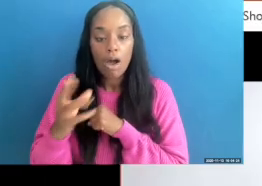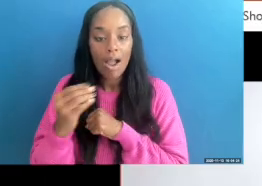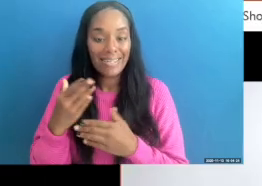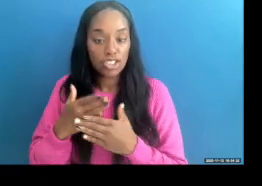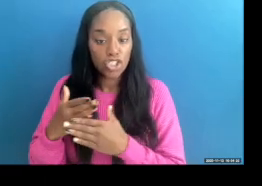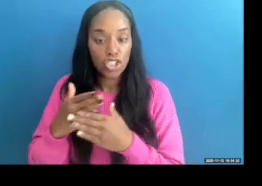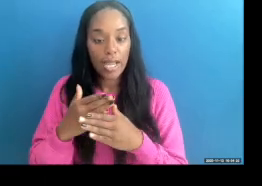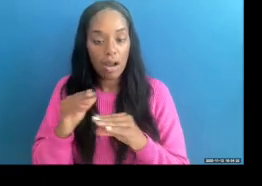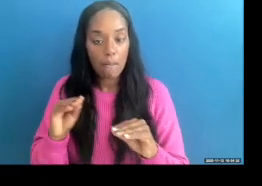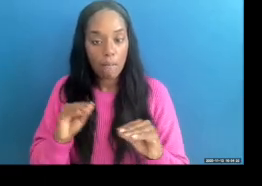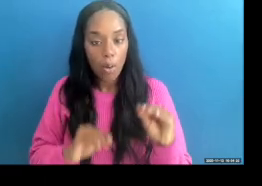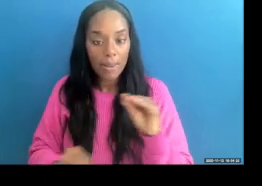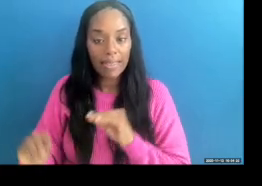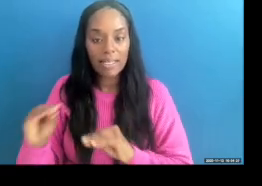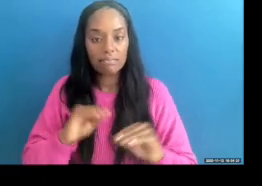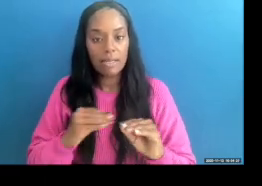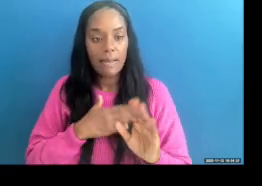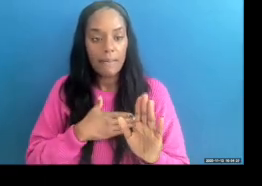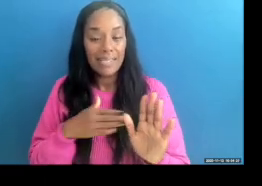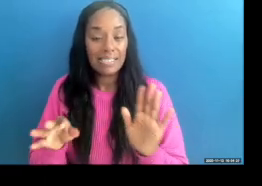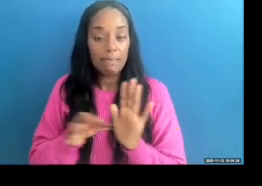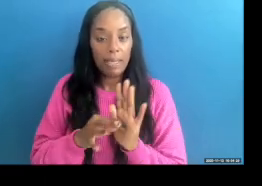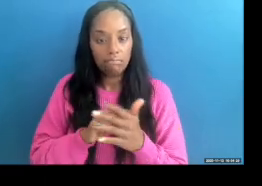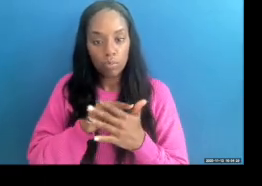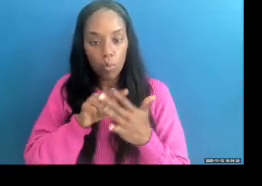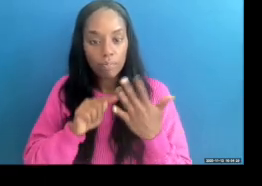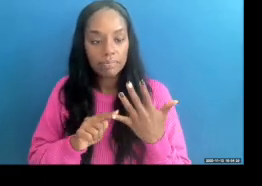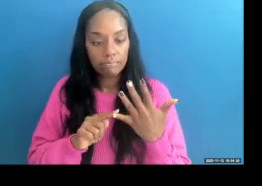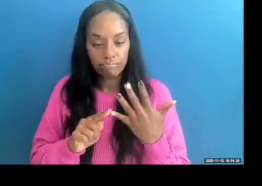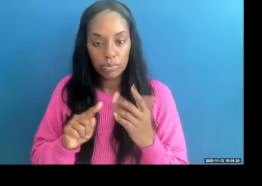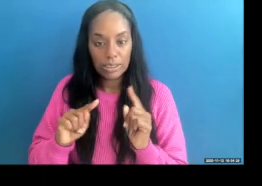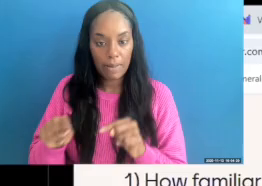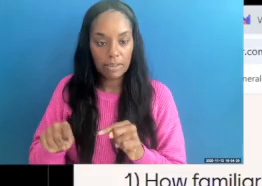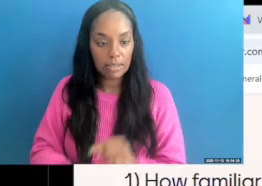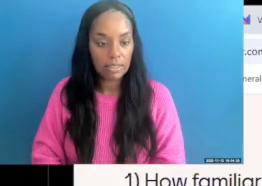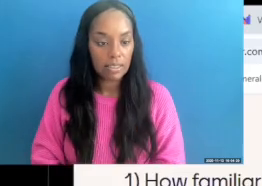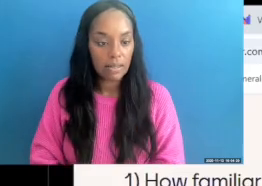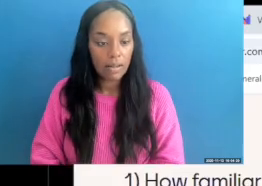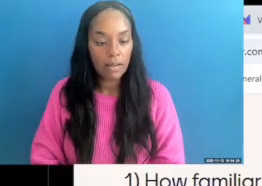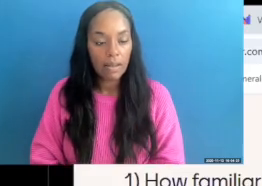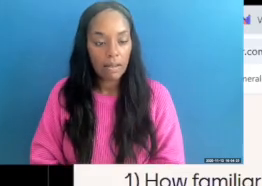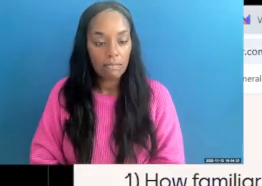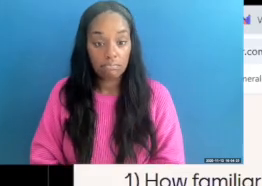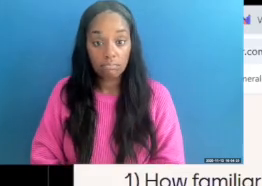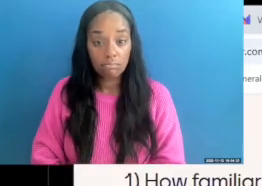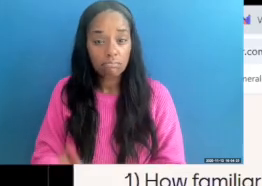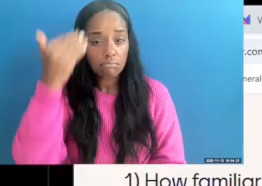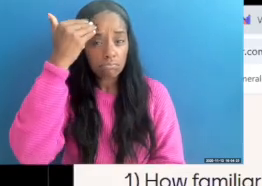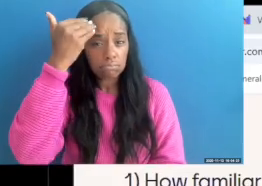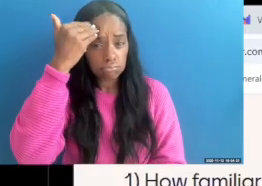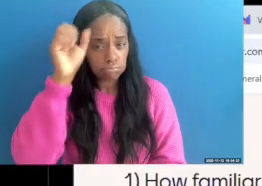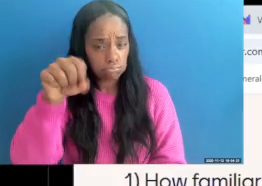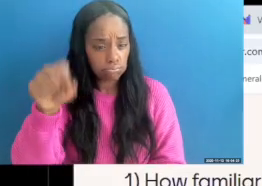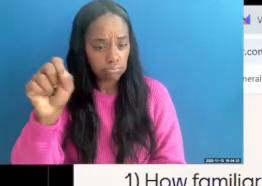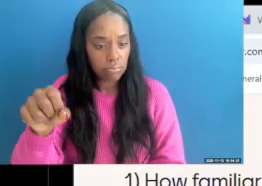shared mobility? So please choose one of the following responses.